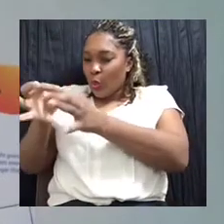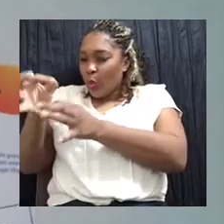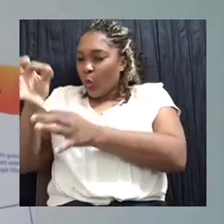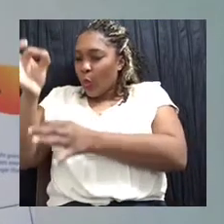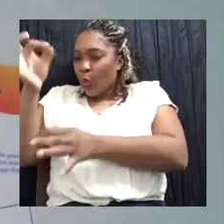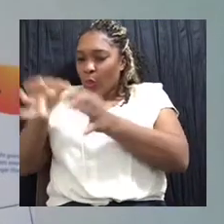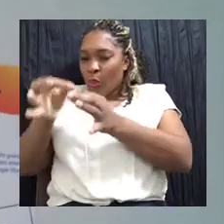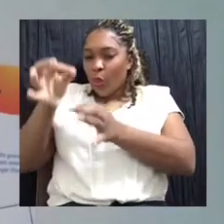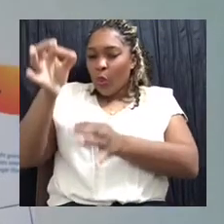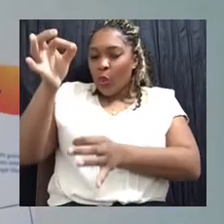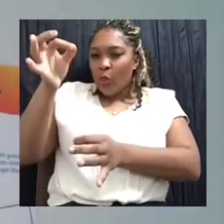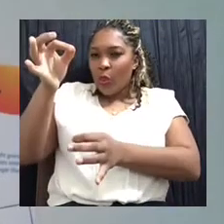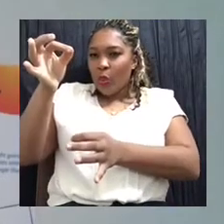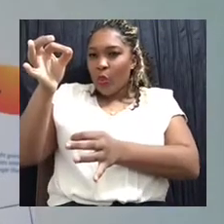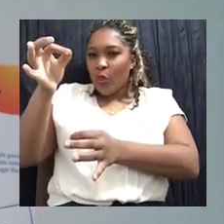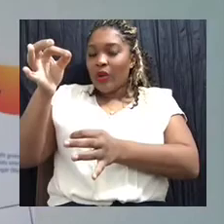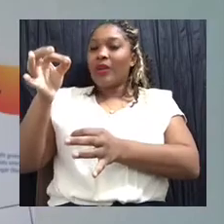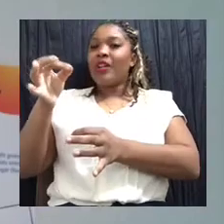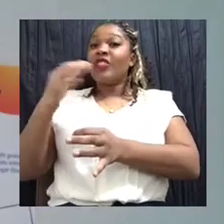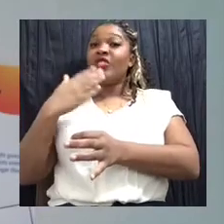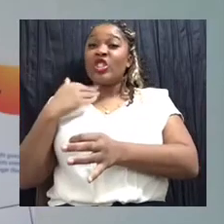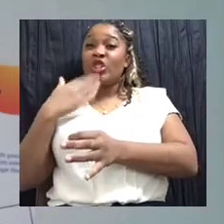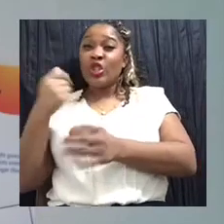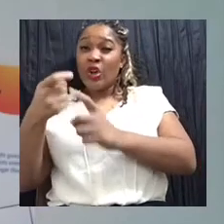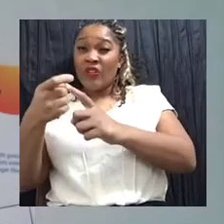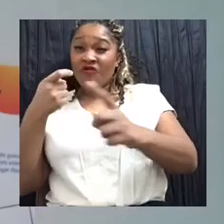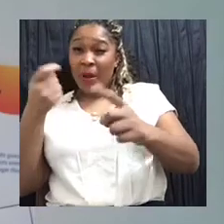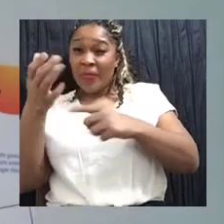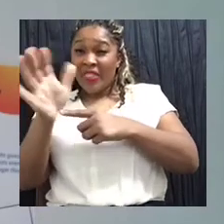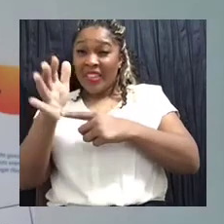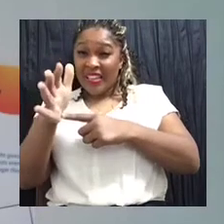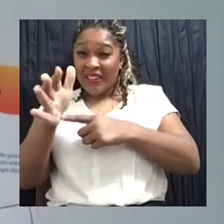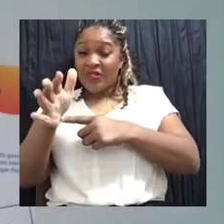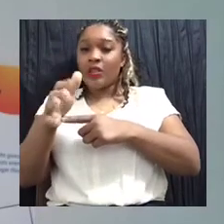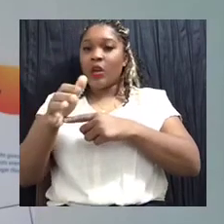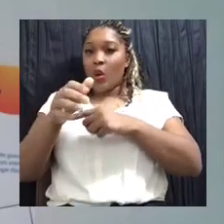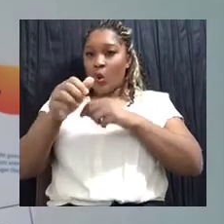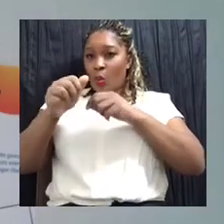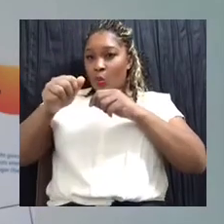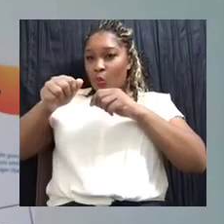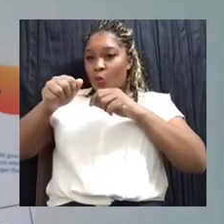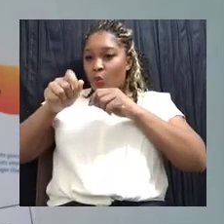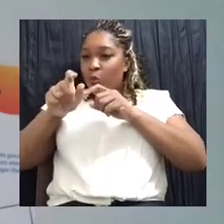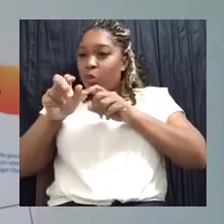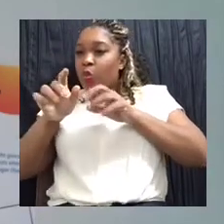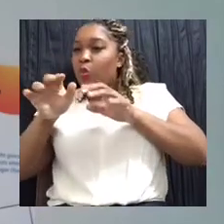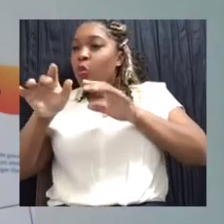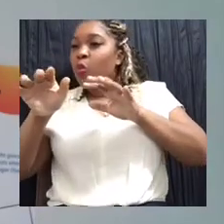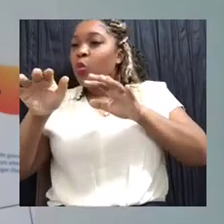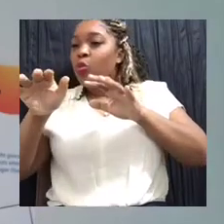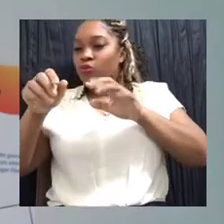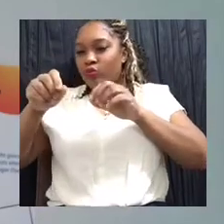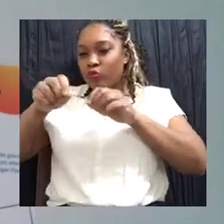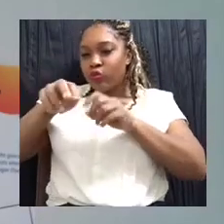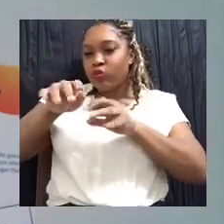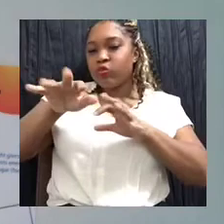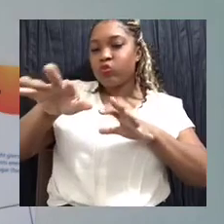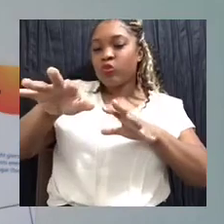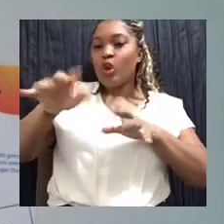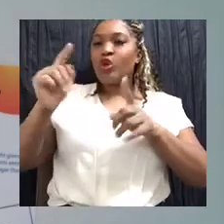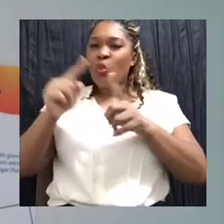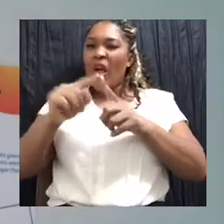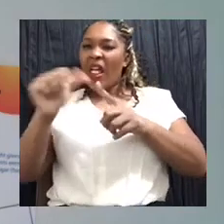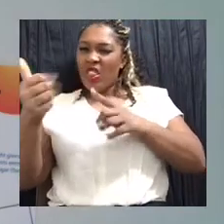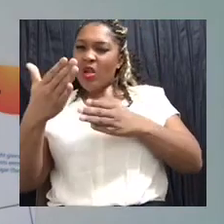take the sugars from the leaves and they transport it to other parts of the plant to feed